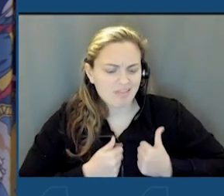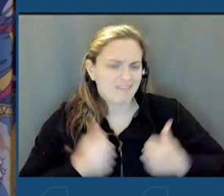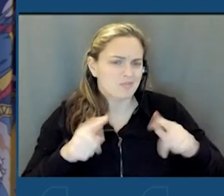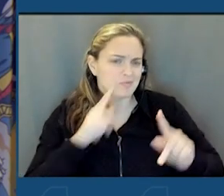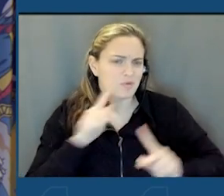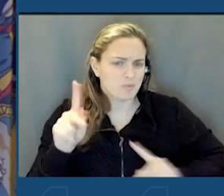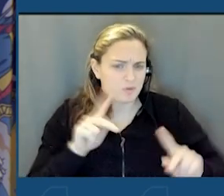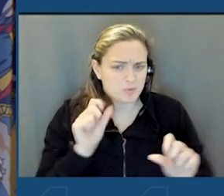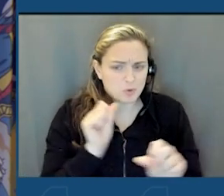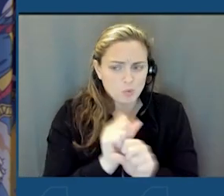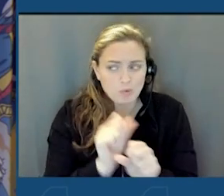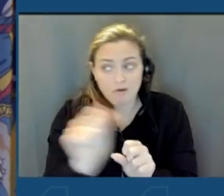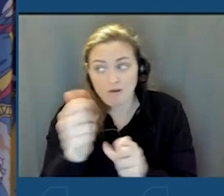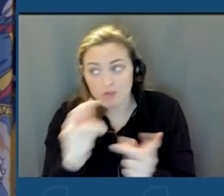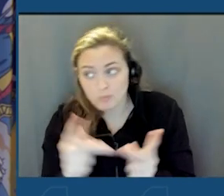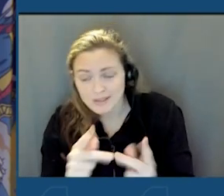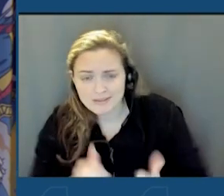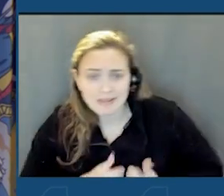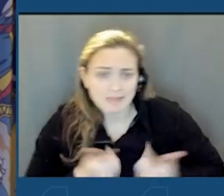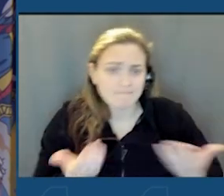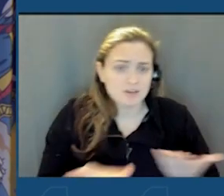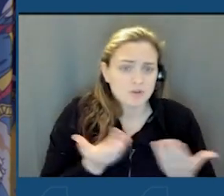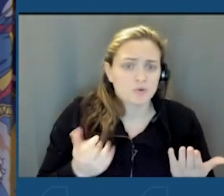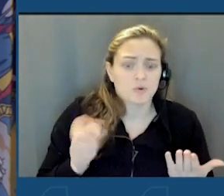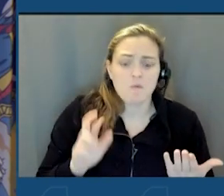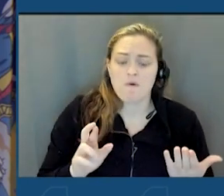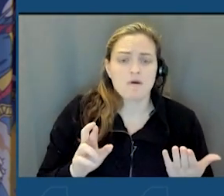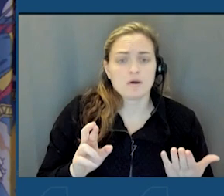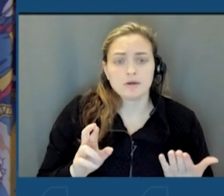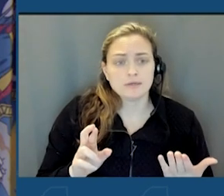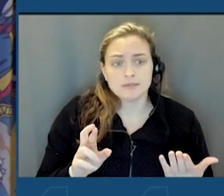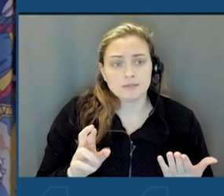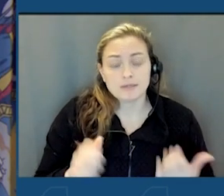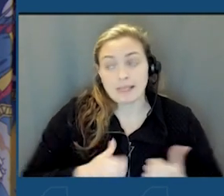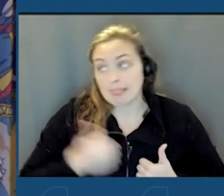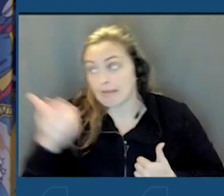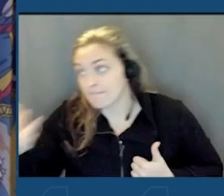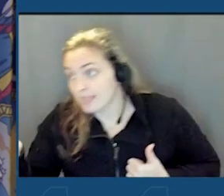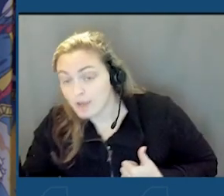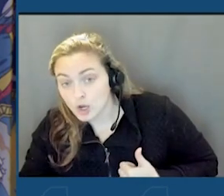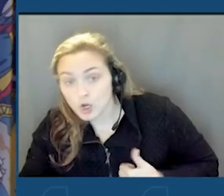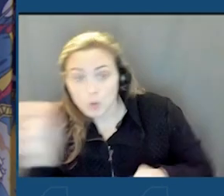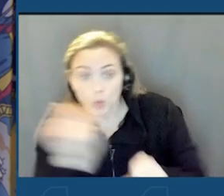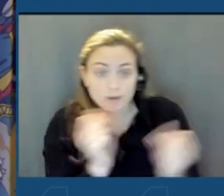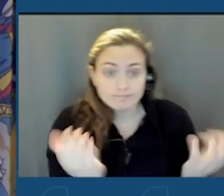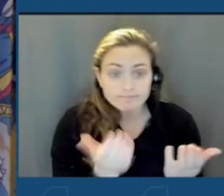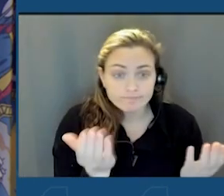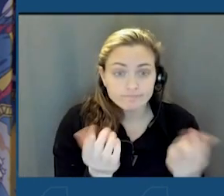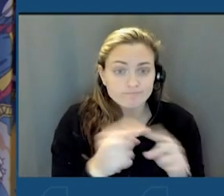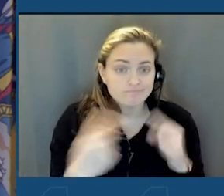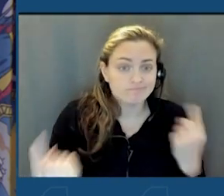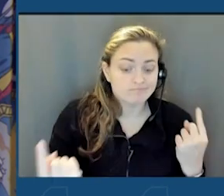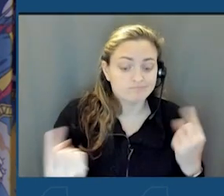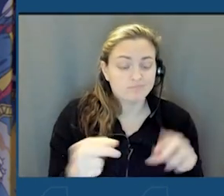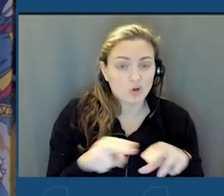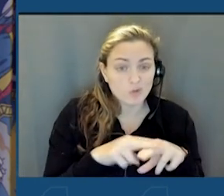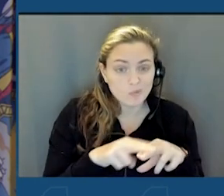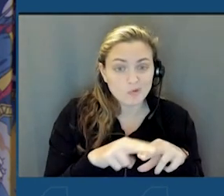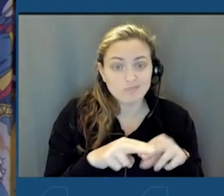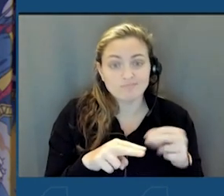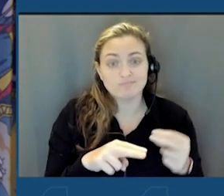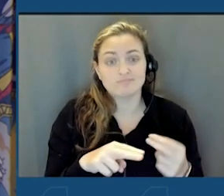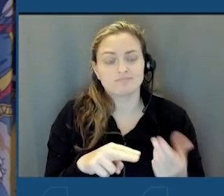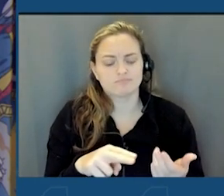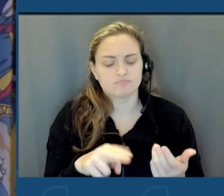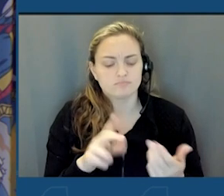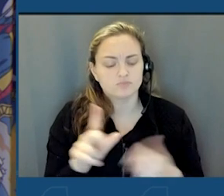work elsewhere but live here, or to live there and work here, the reverse commuting opportunities. And so having the Long